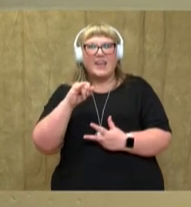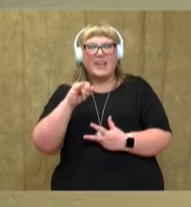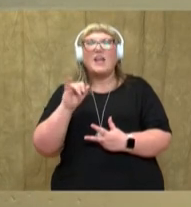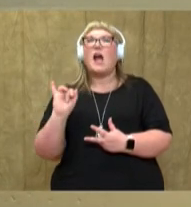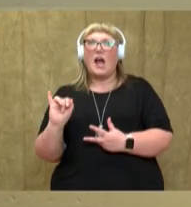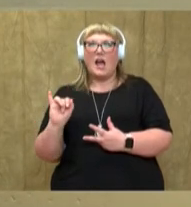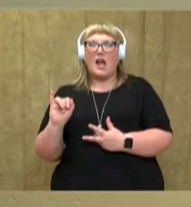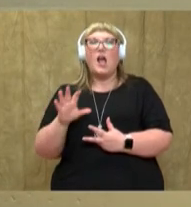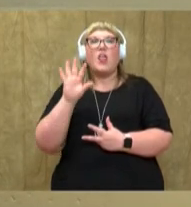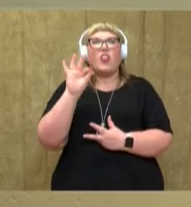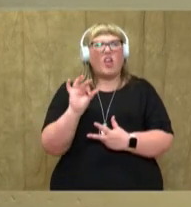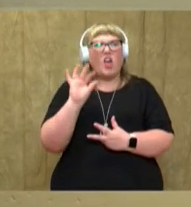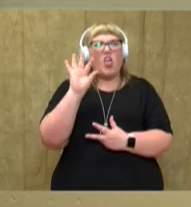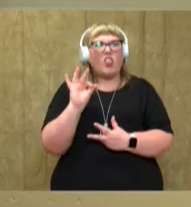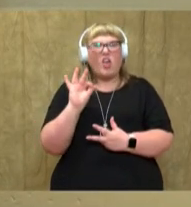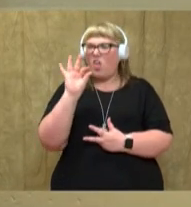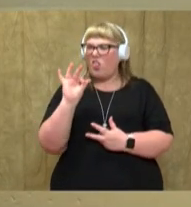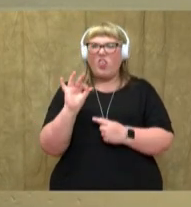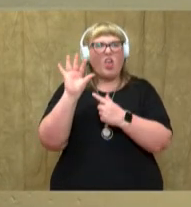E.